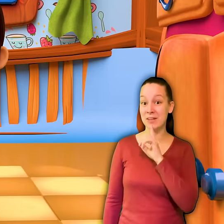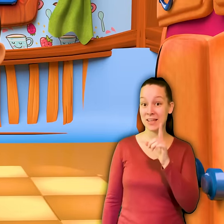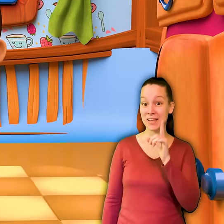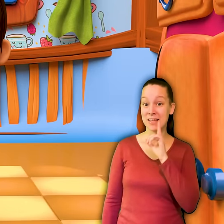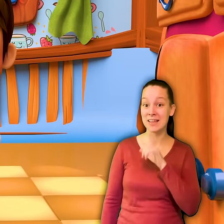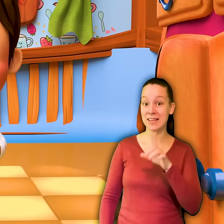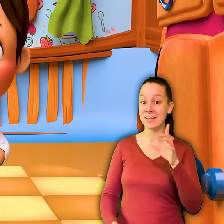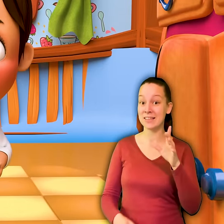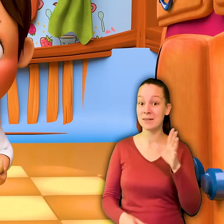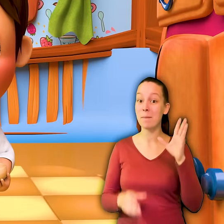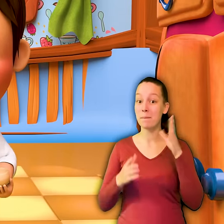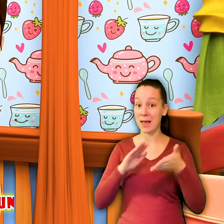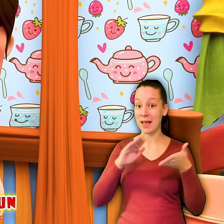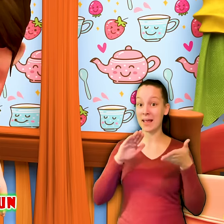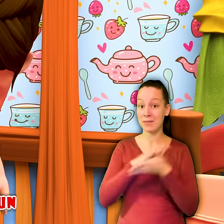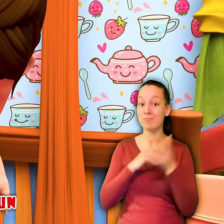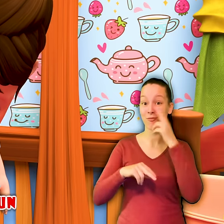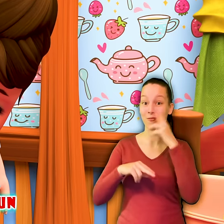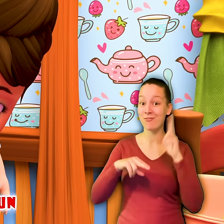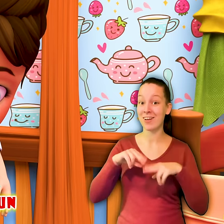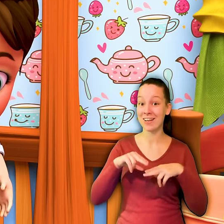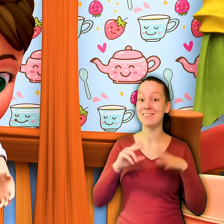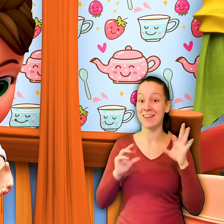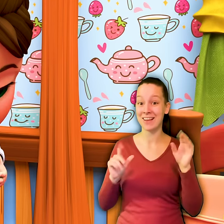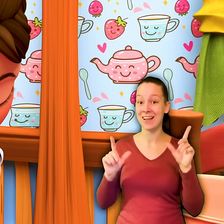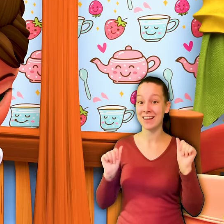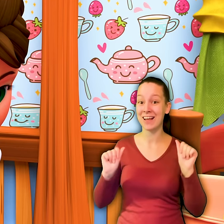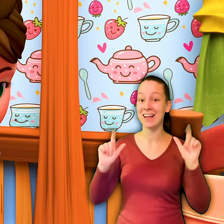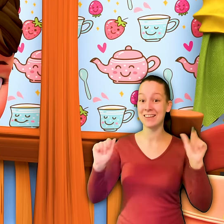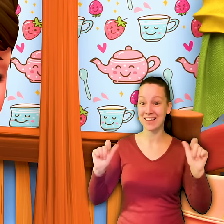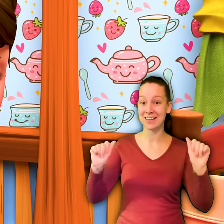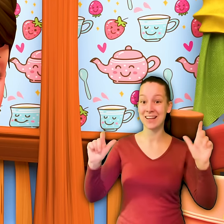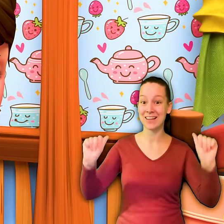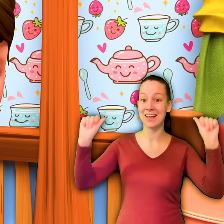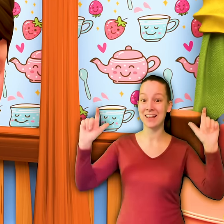it turned out baking is really fun